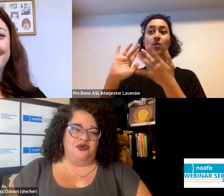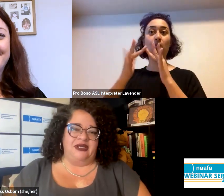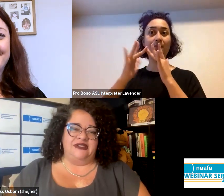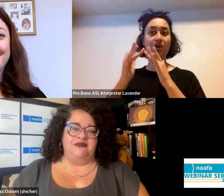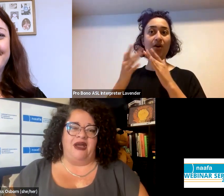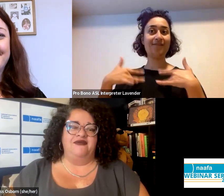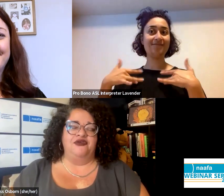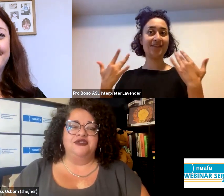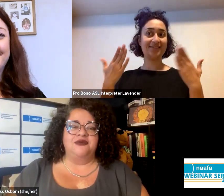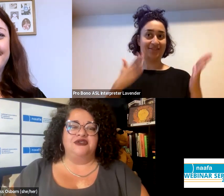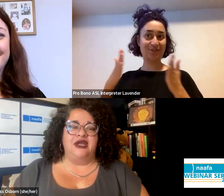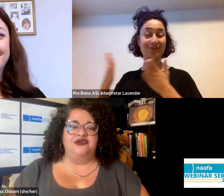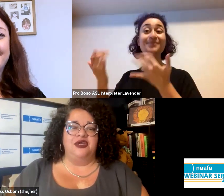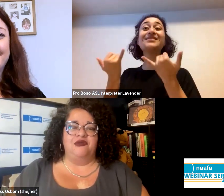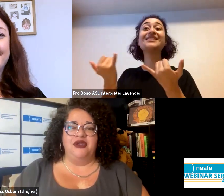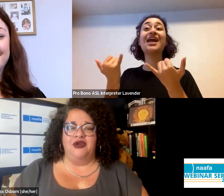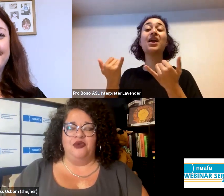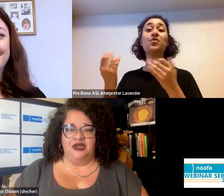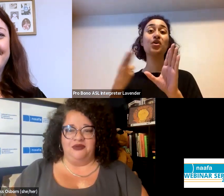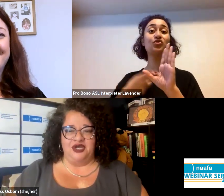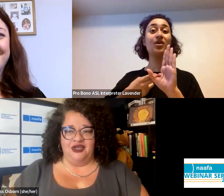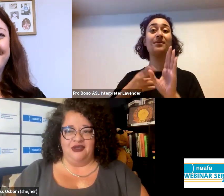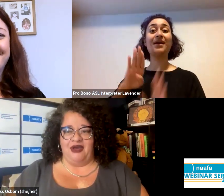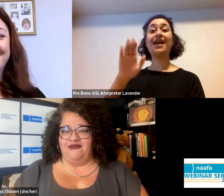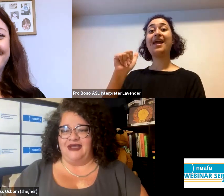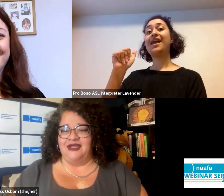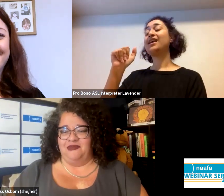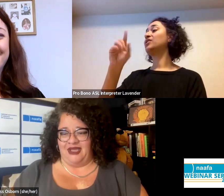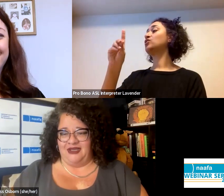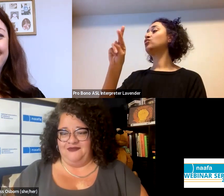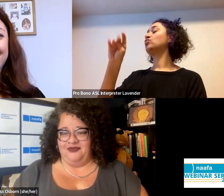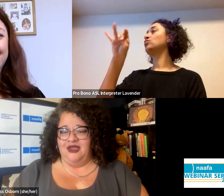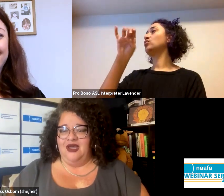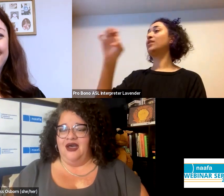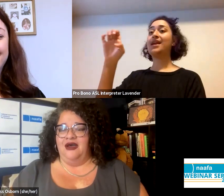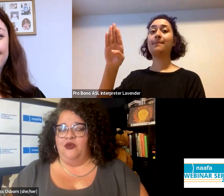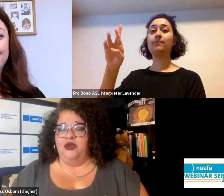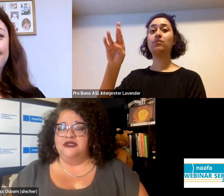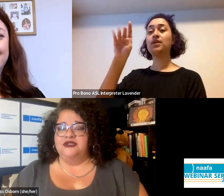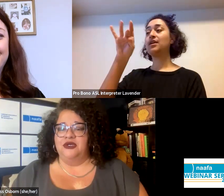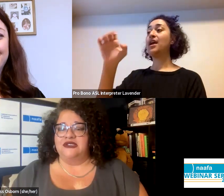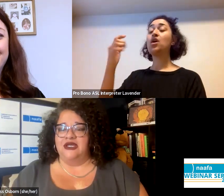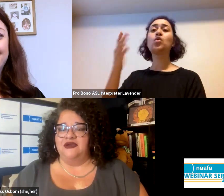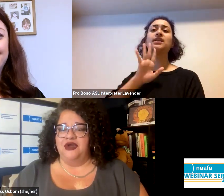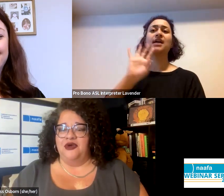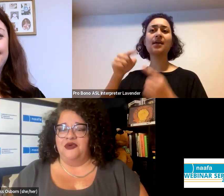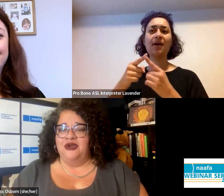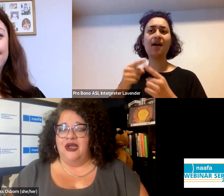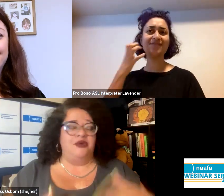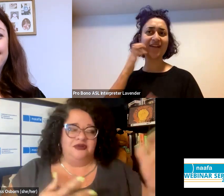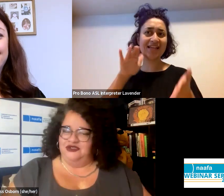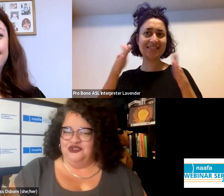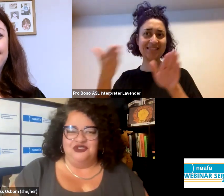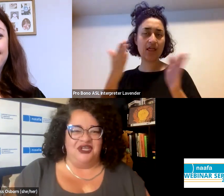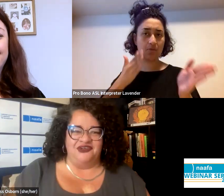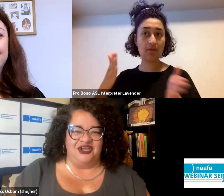are joined by funeral director Adrienne Briere, and we're going to be talking about fat death planning. We also want to let you know,